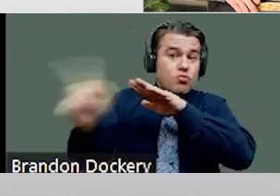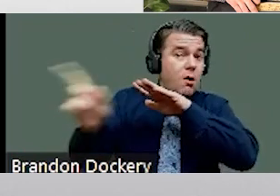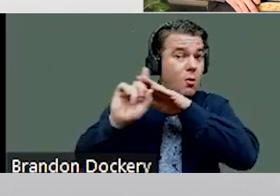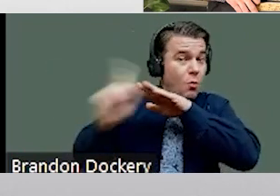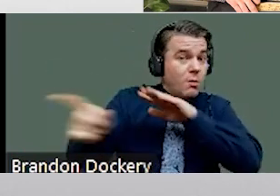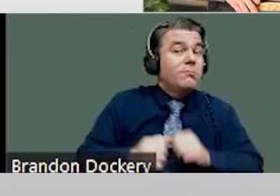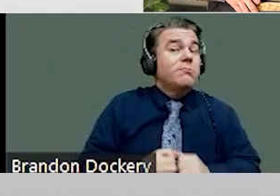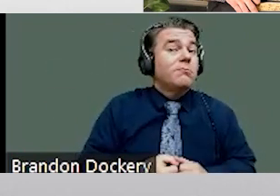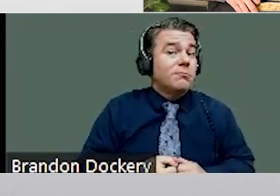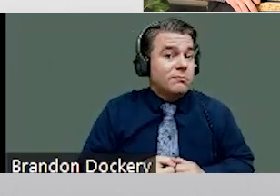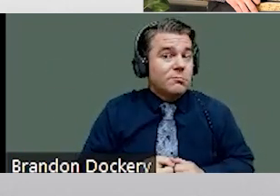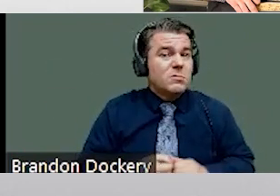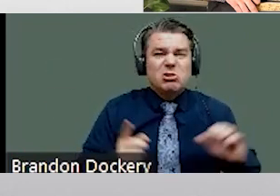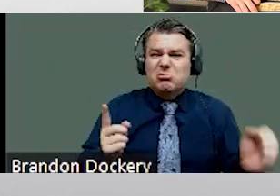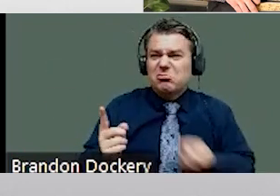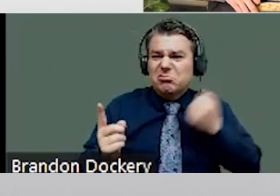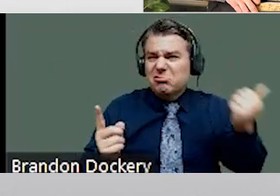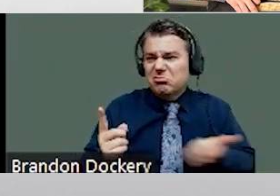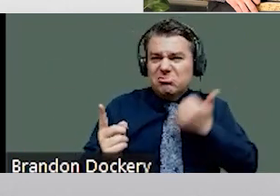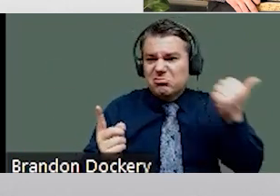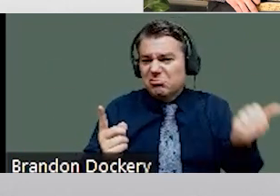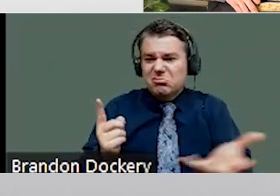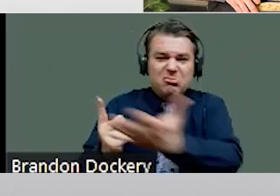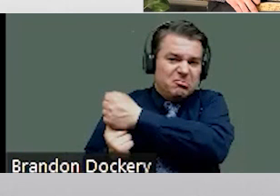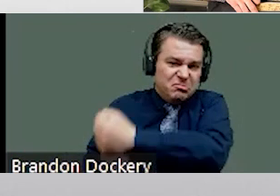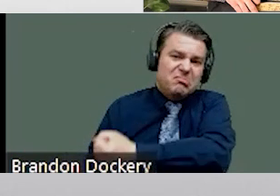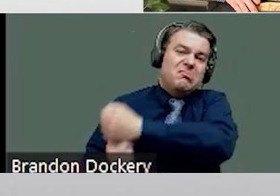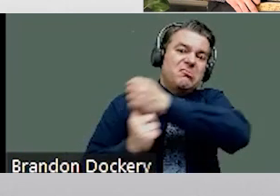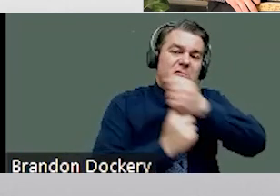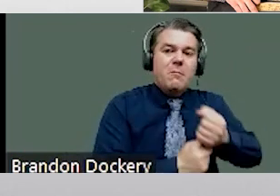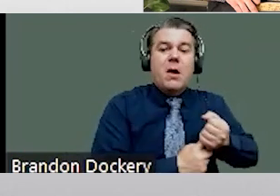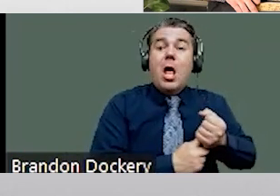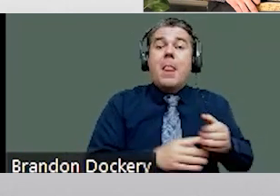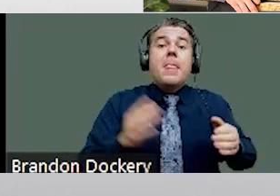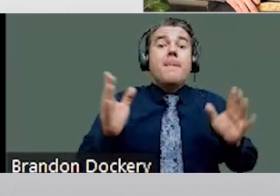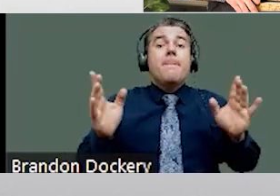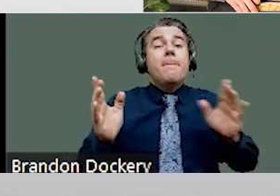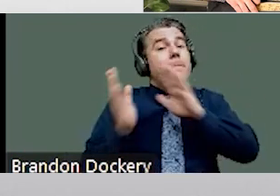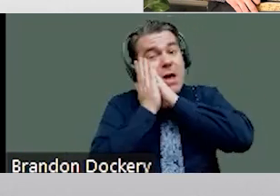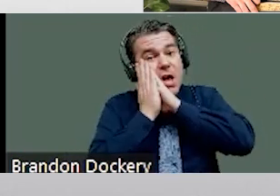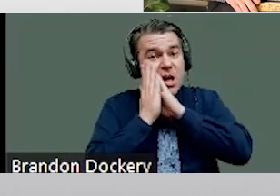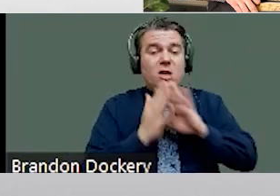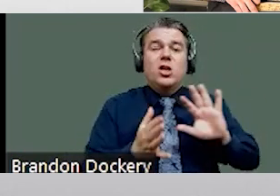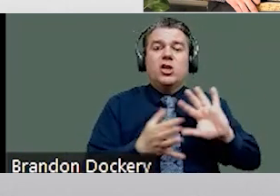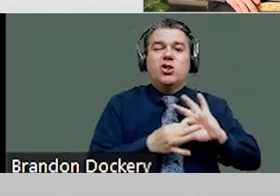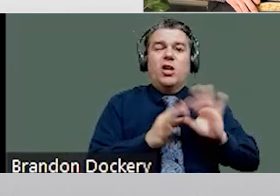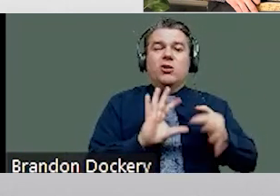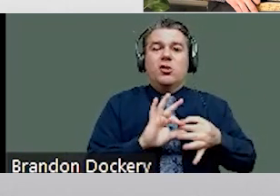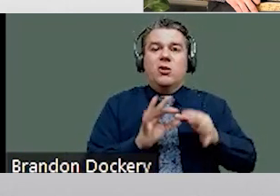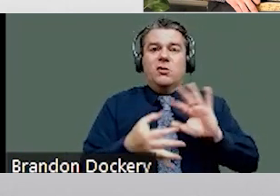Turkey Service. They would be tracked down, brought back, and chained to their bed. There's a reason that